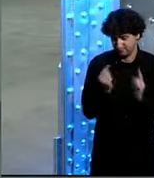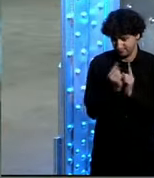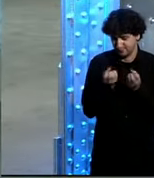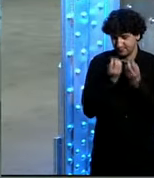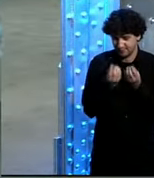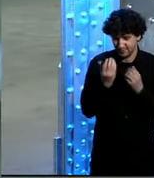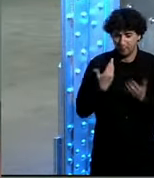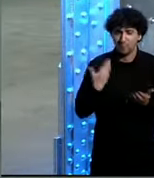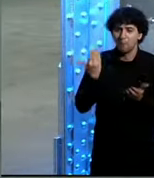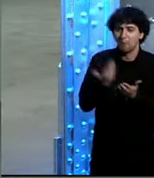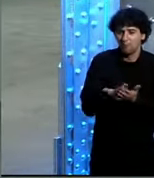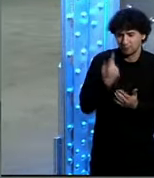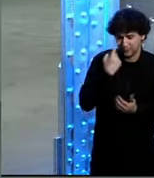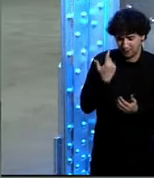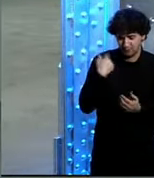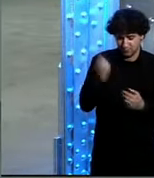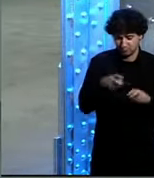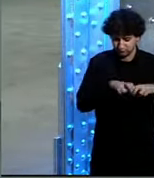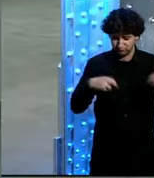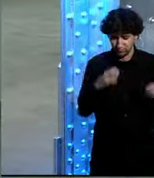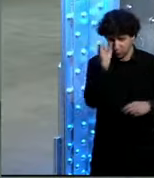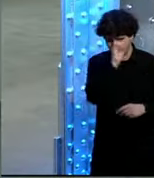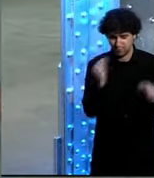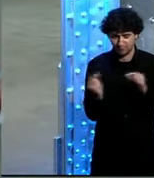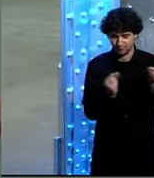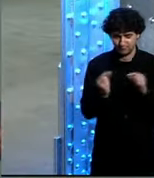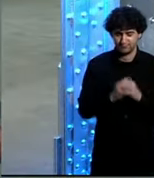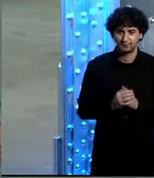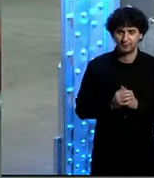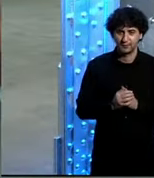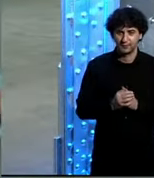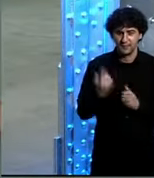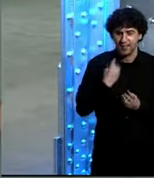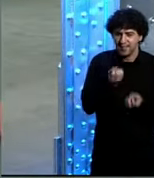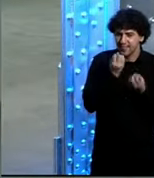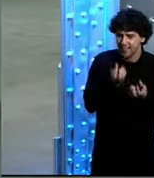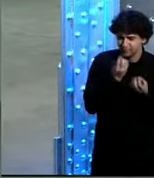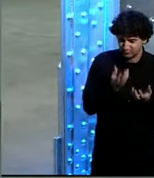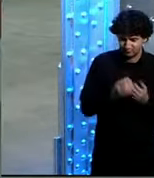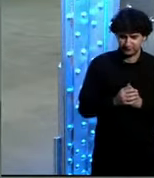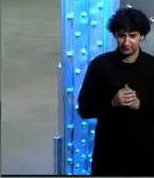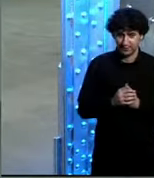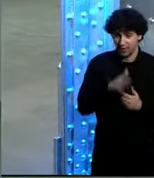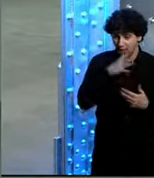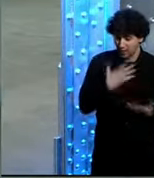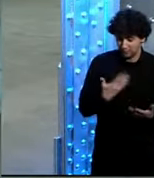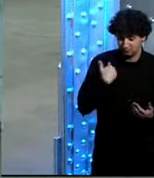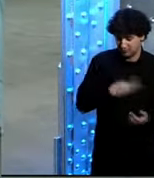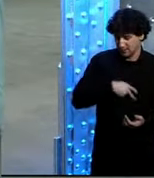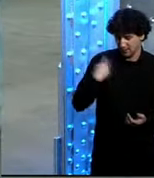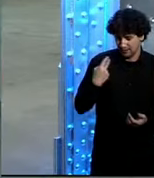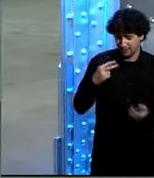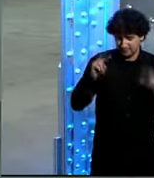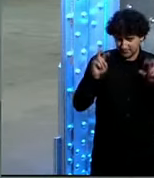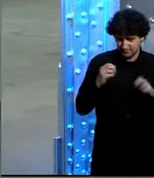So very briefly, I'll just give you some proposals I would like to talk about in the round table. And this is the stories.